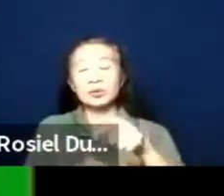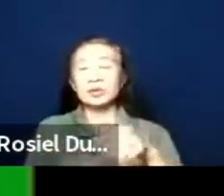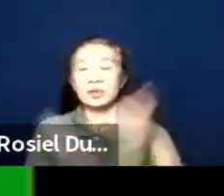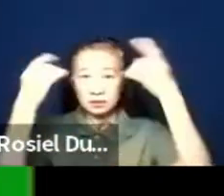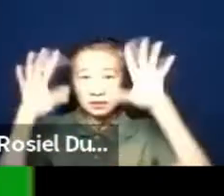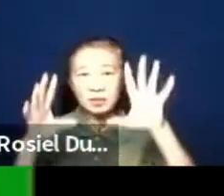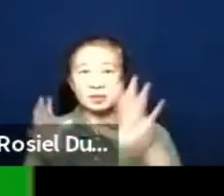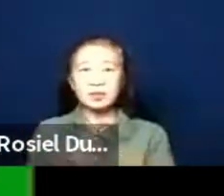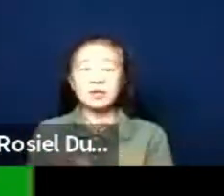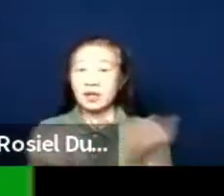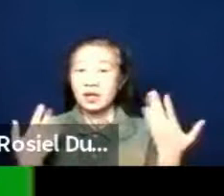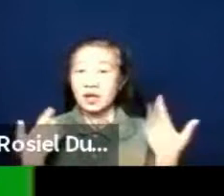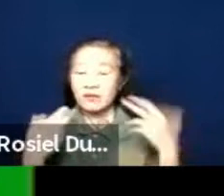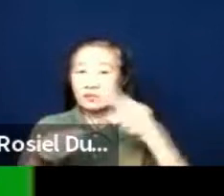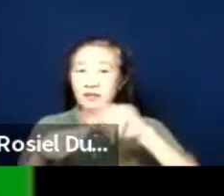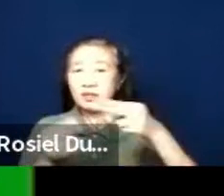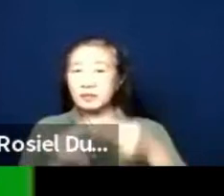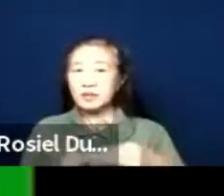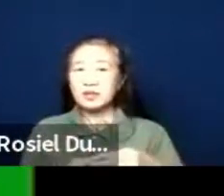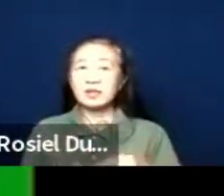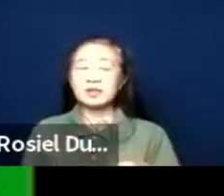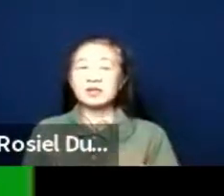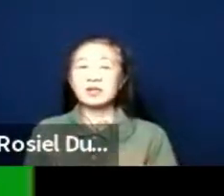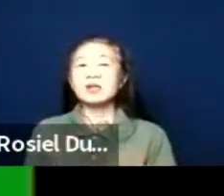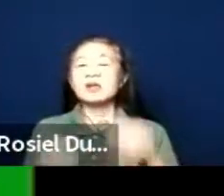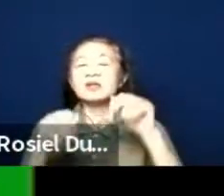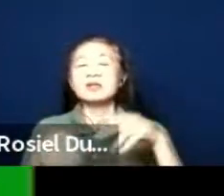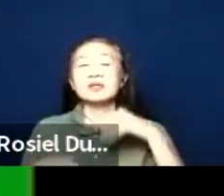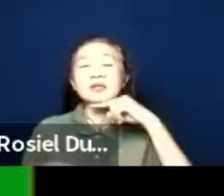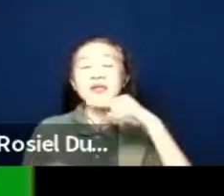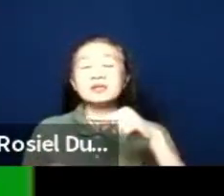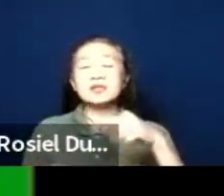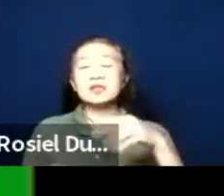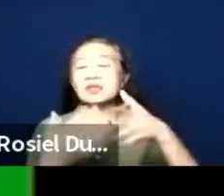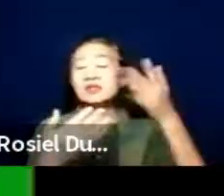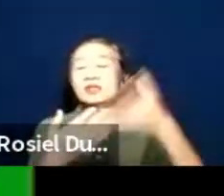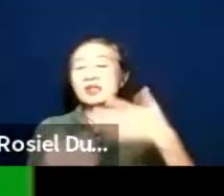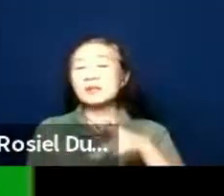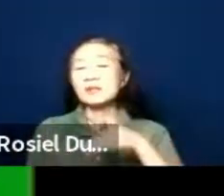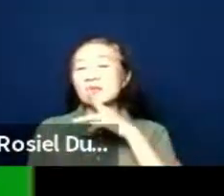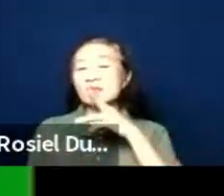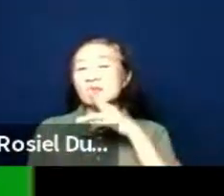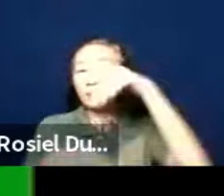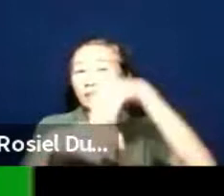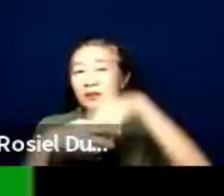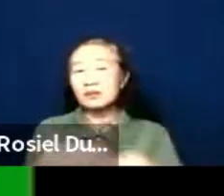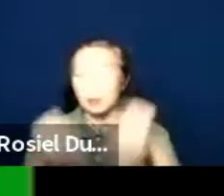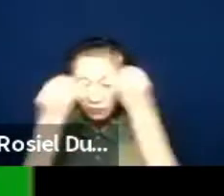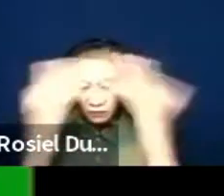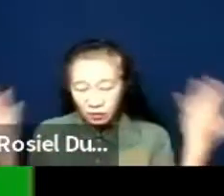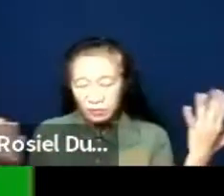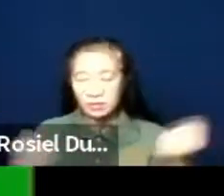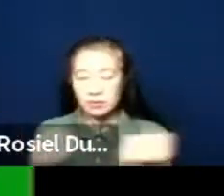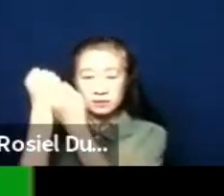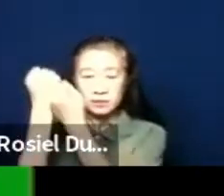a contact list in a watertight container in your emergency kit or in your electronic devices. Inform your support